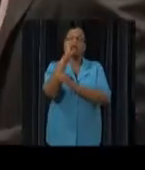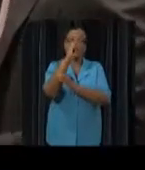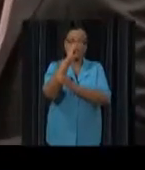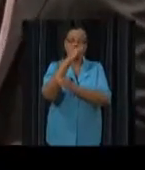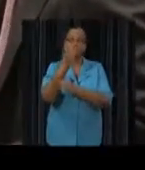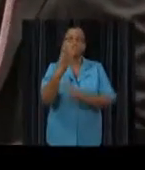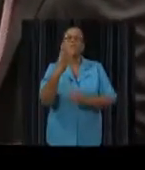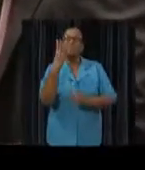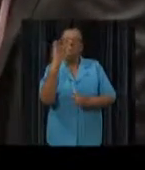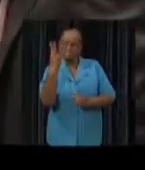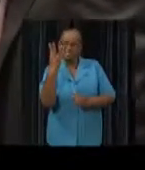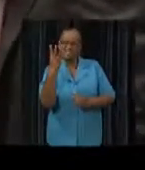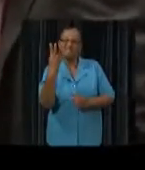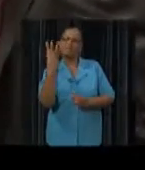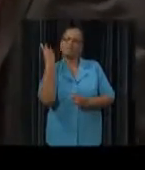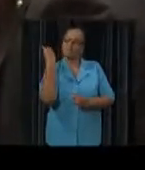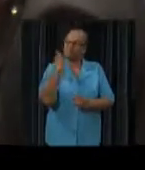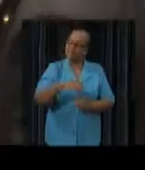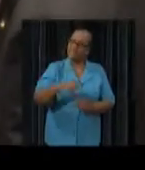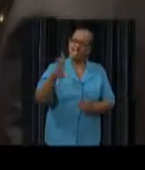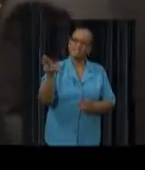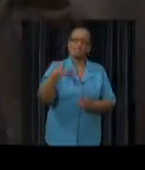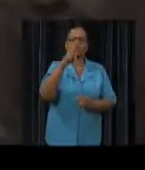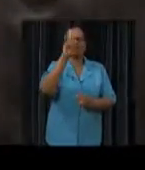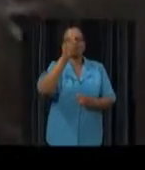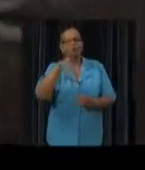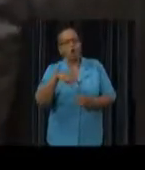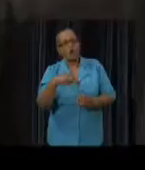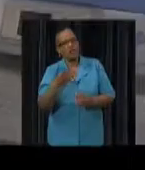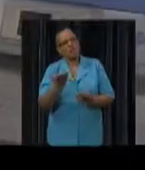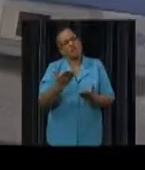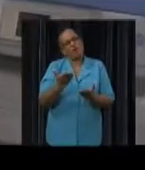$1.2 million. Staatsolie then donated